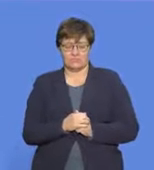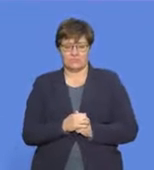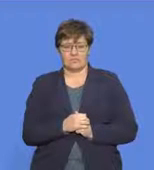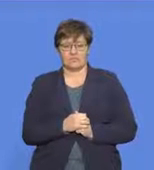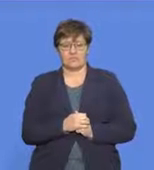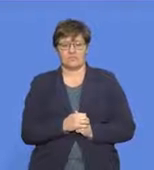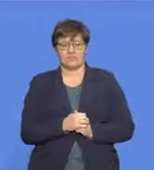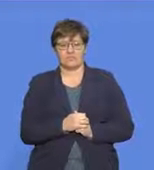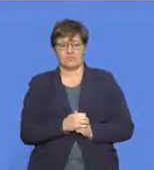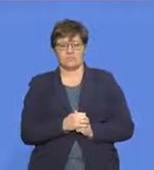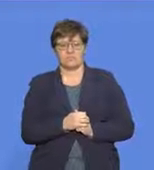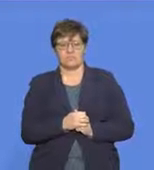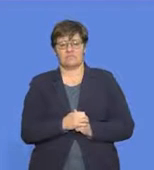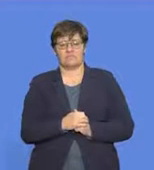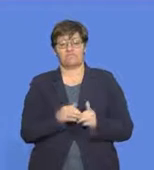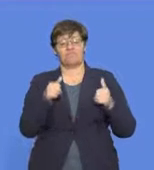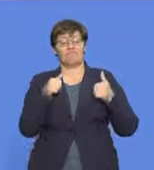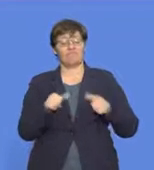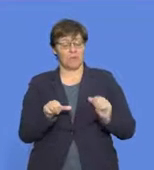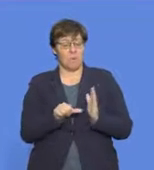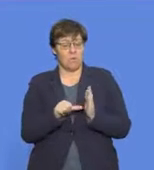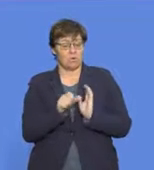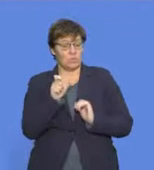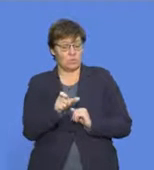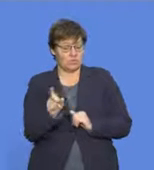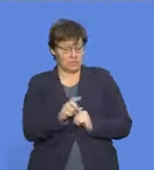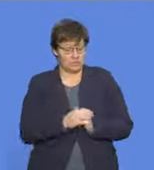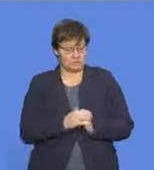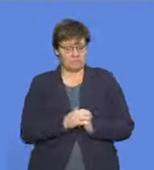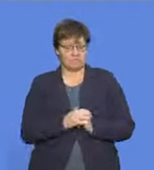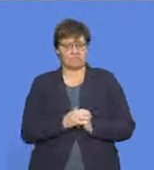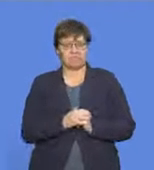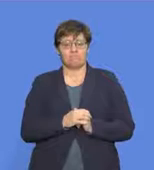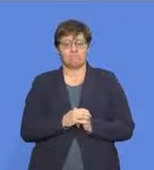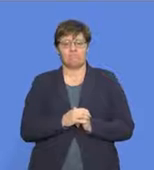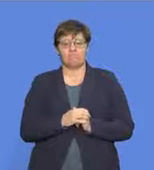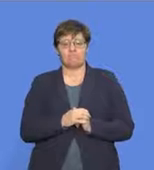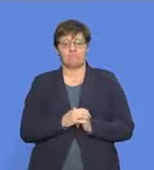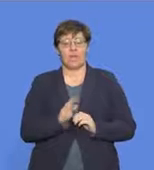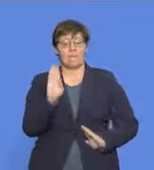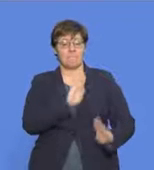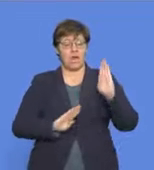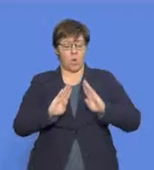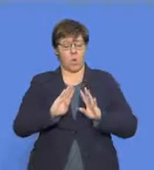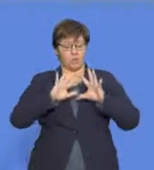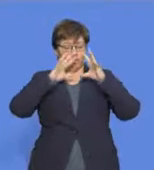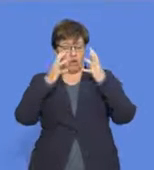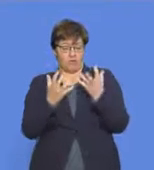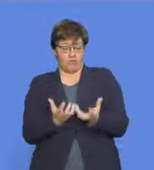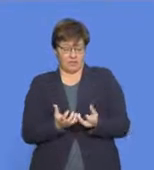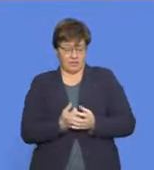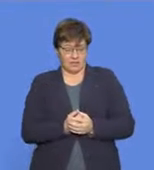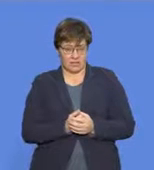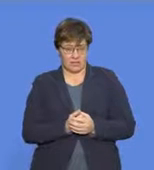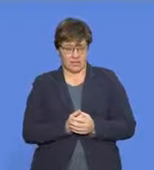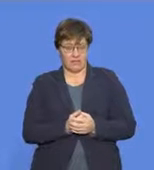All right, and then another key word that we need to have a look at today is biogeography. And if we break